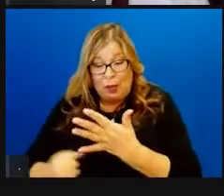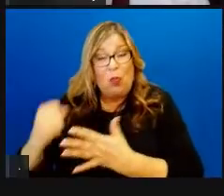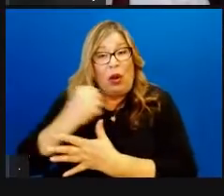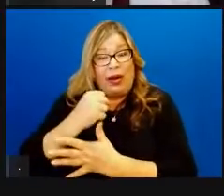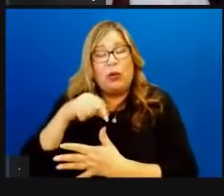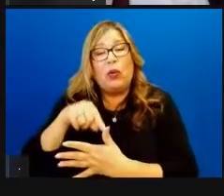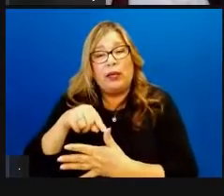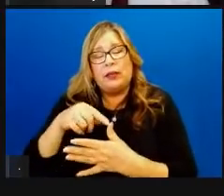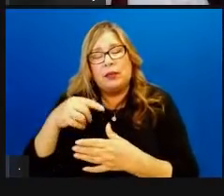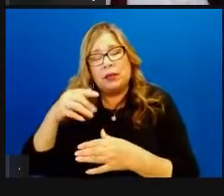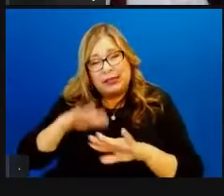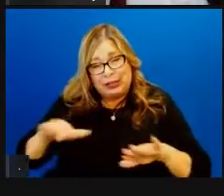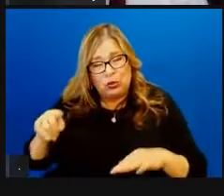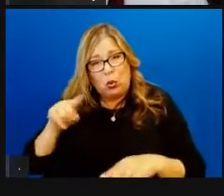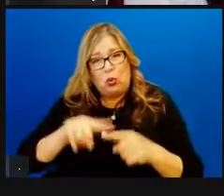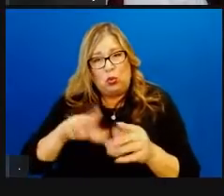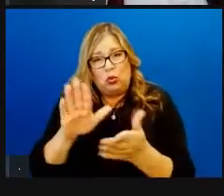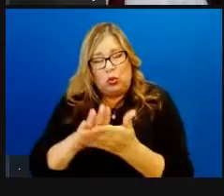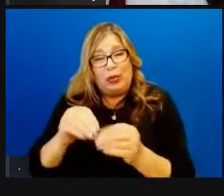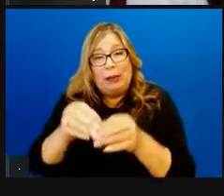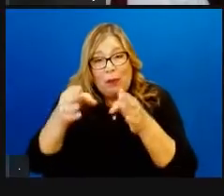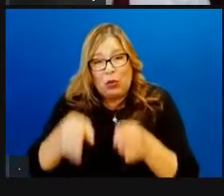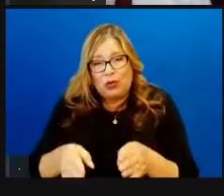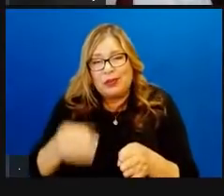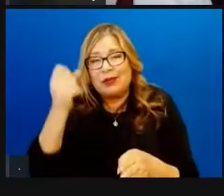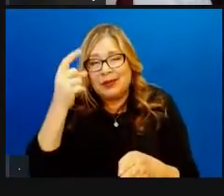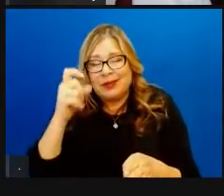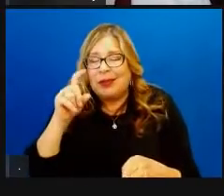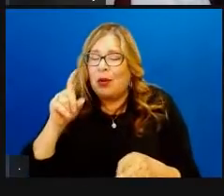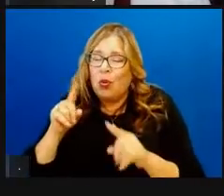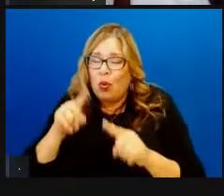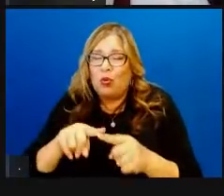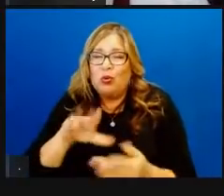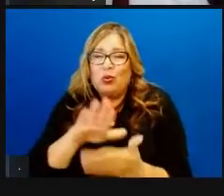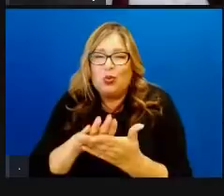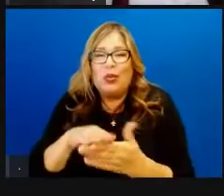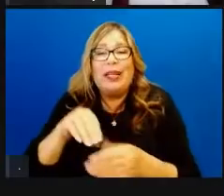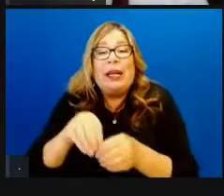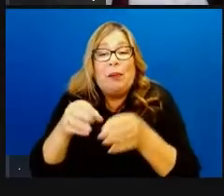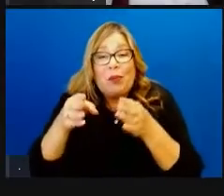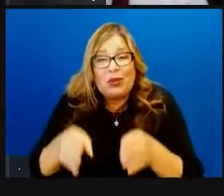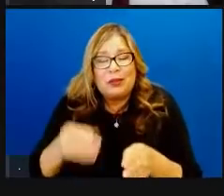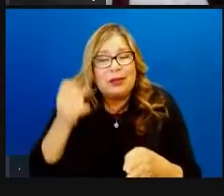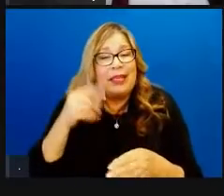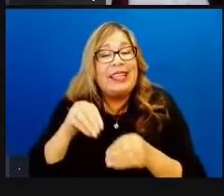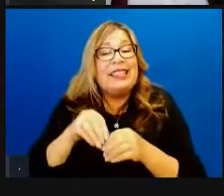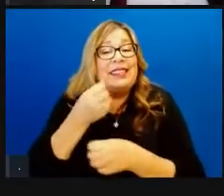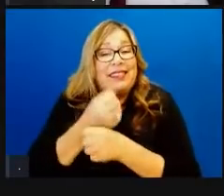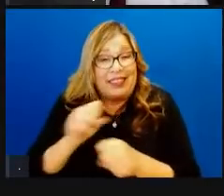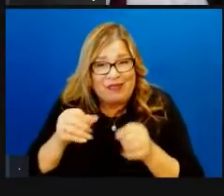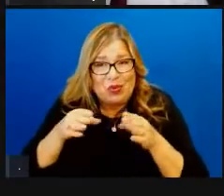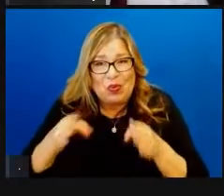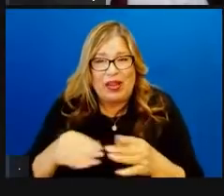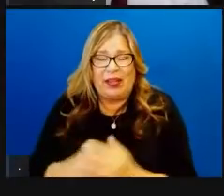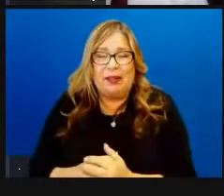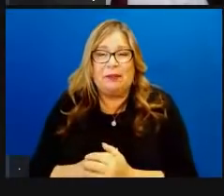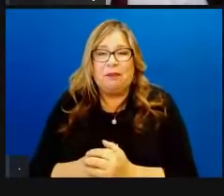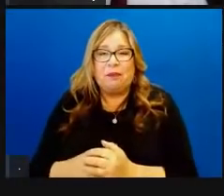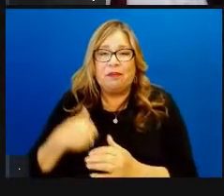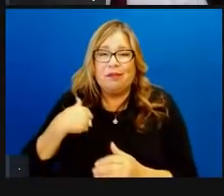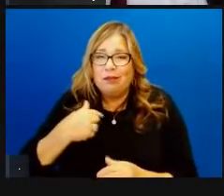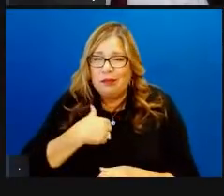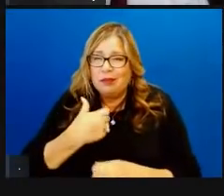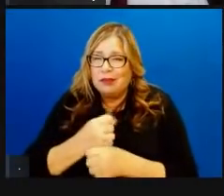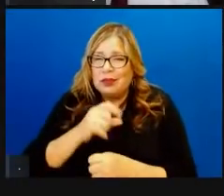safe in-person education. We must continue to work to ensure that low risk of catching COVID in schools that we've seen throughout this year,